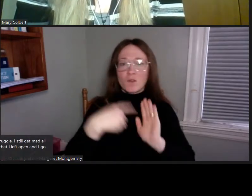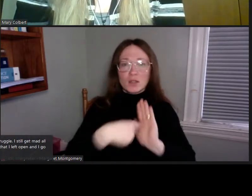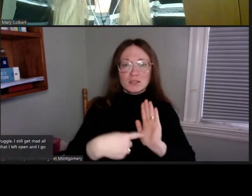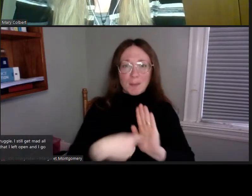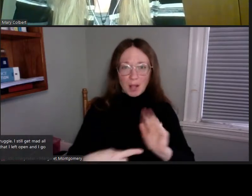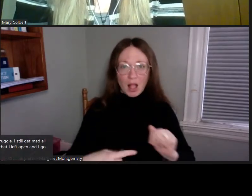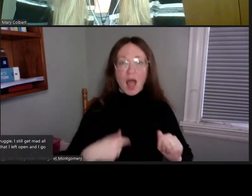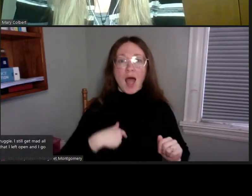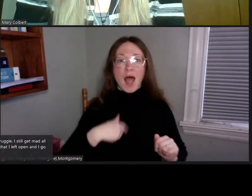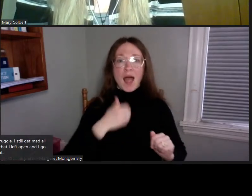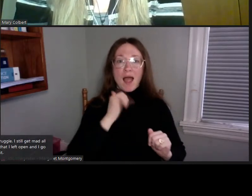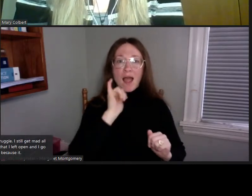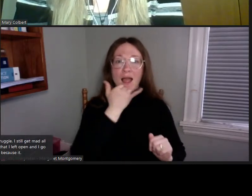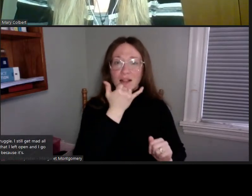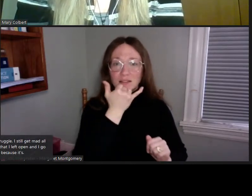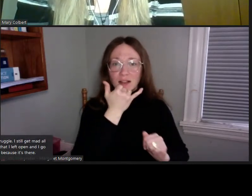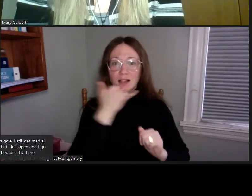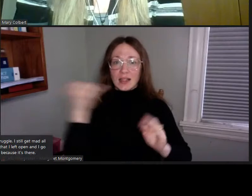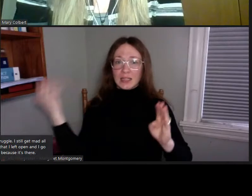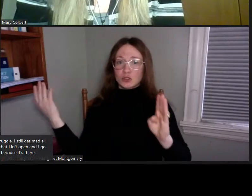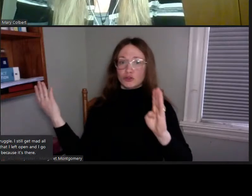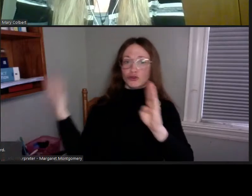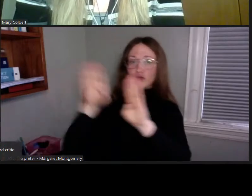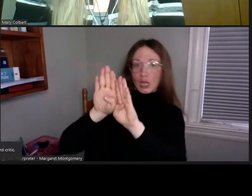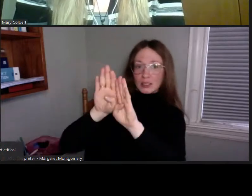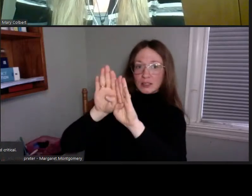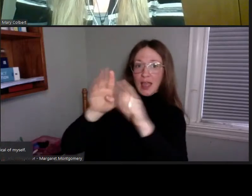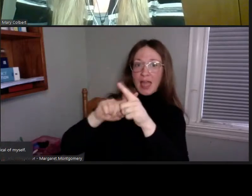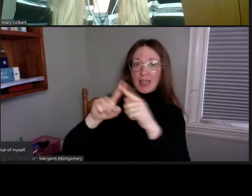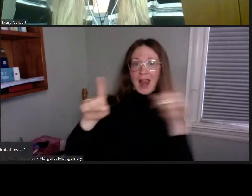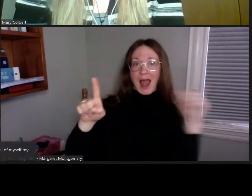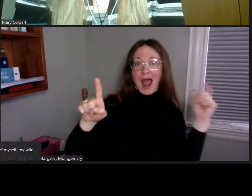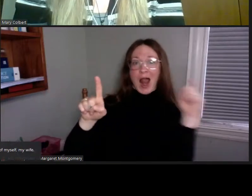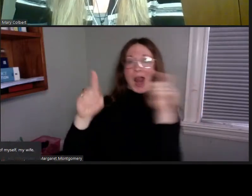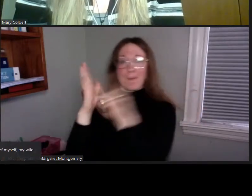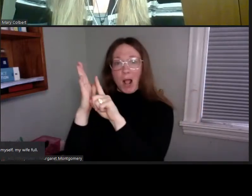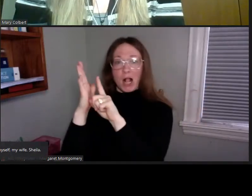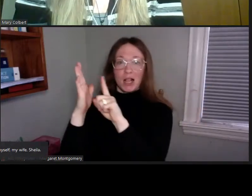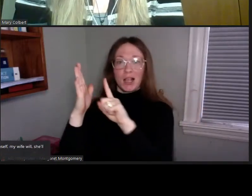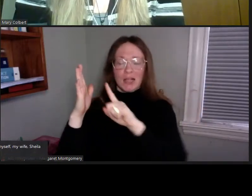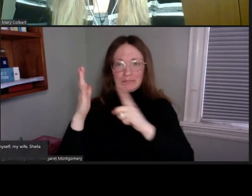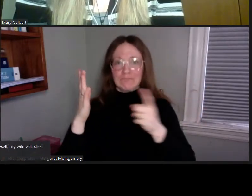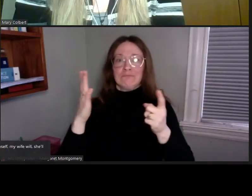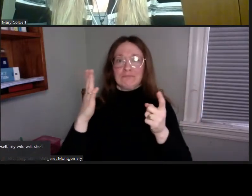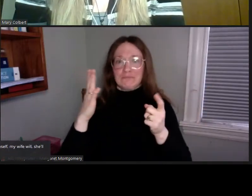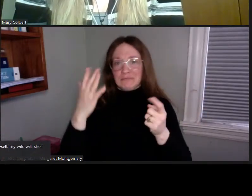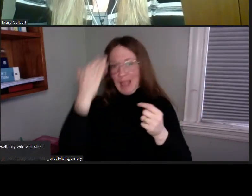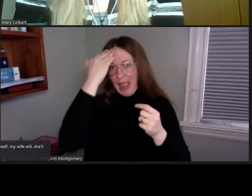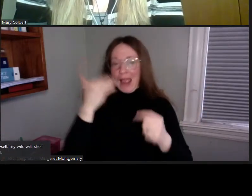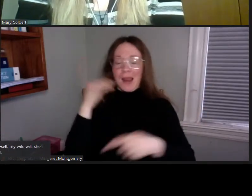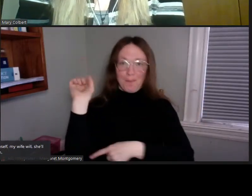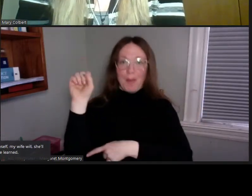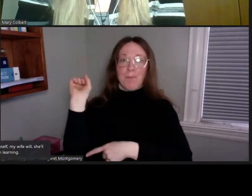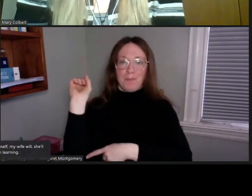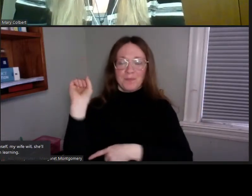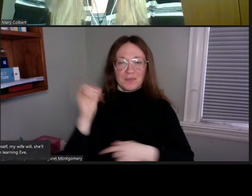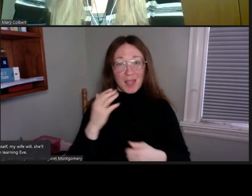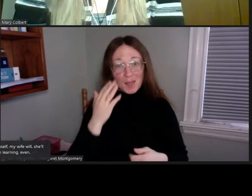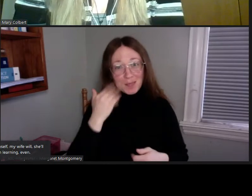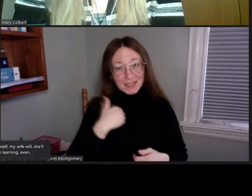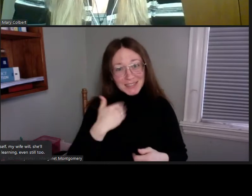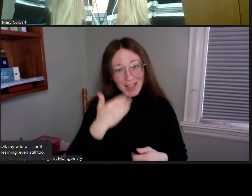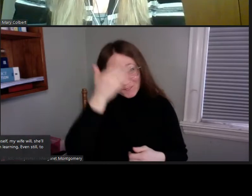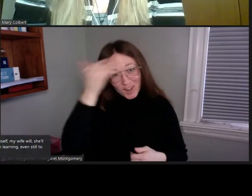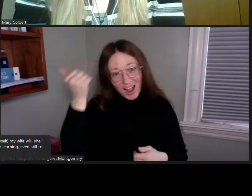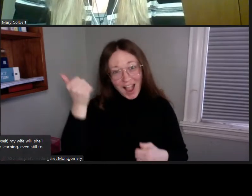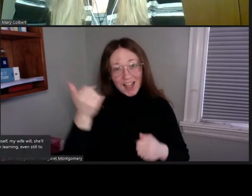into it later on because it's there. I'm a hard critic of myself. My wife she'll agree with that. But I'm learning, even still to